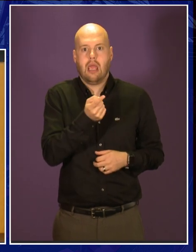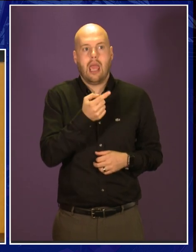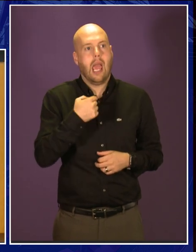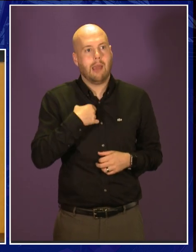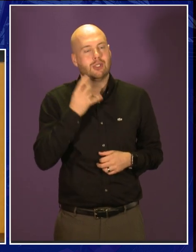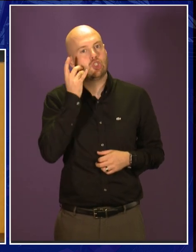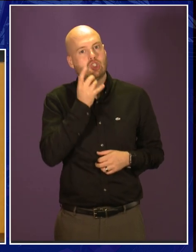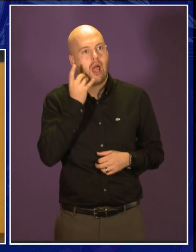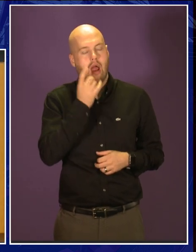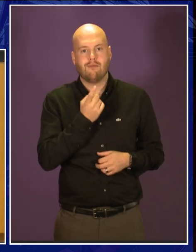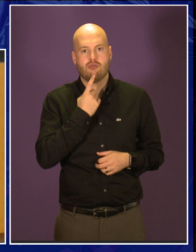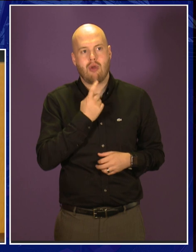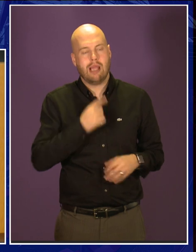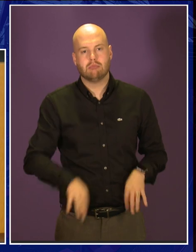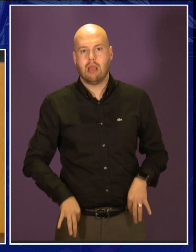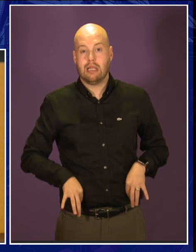my red underwear?